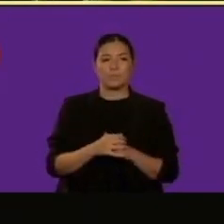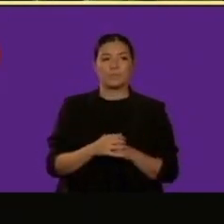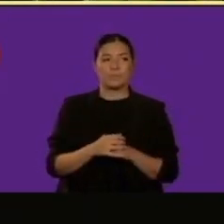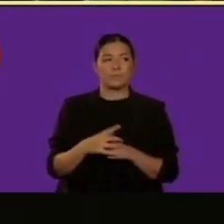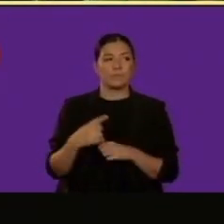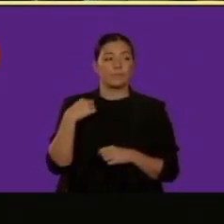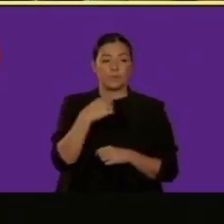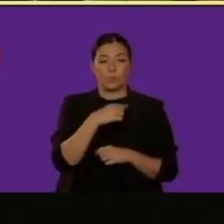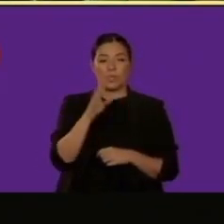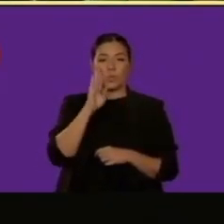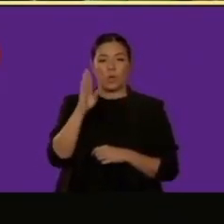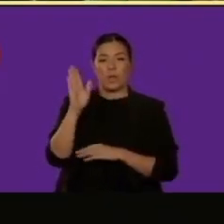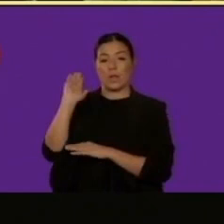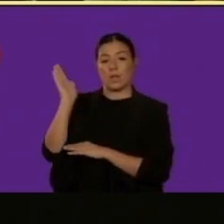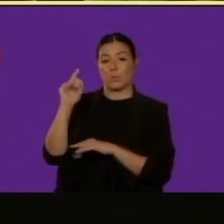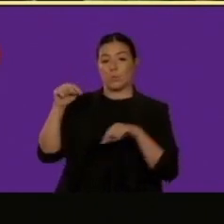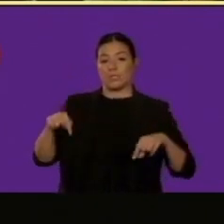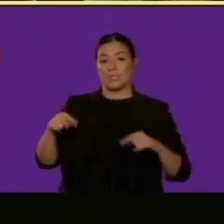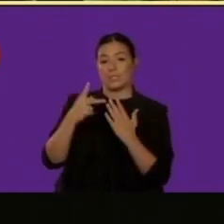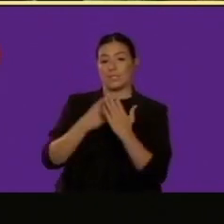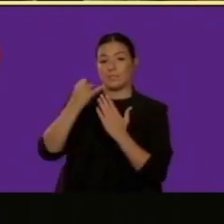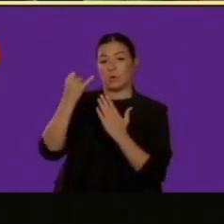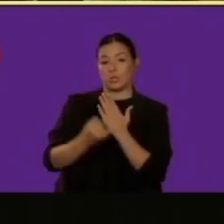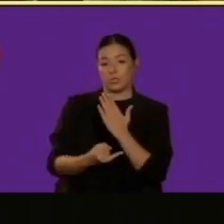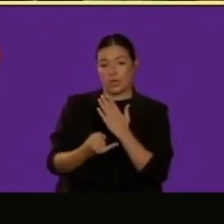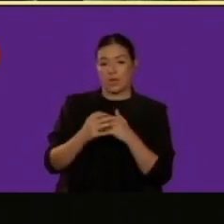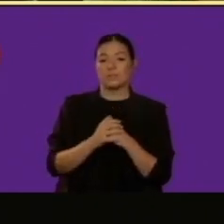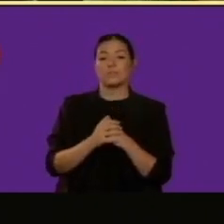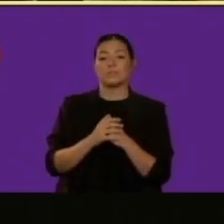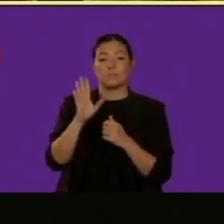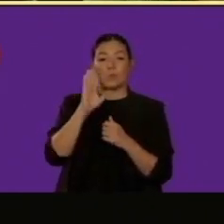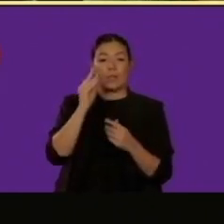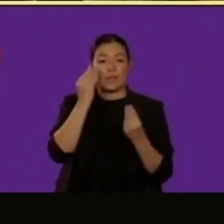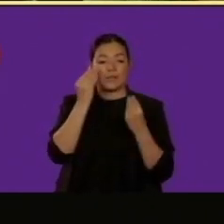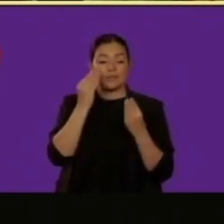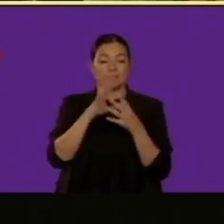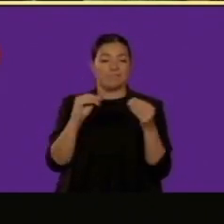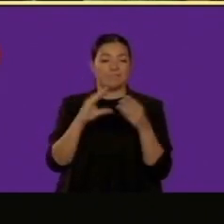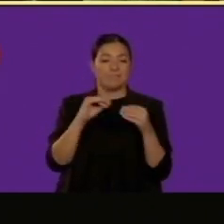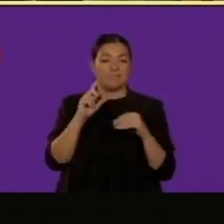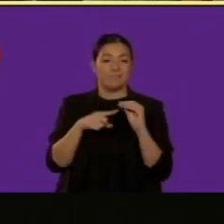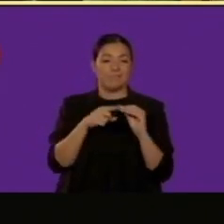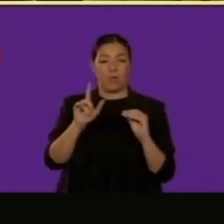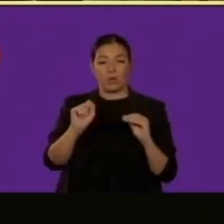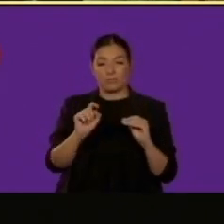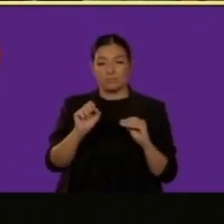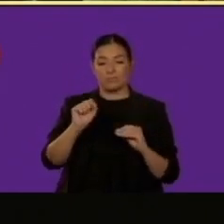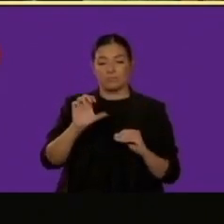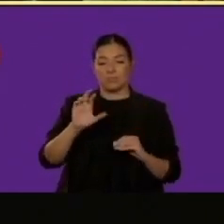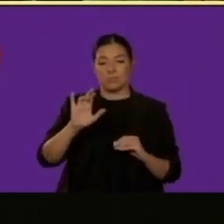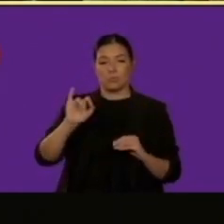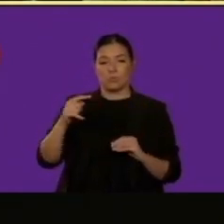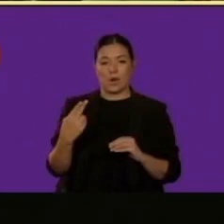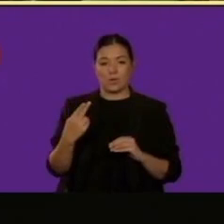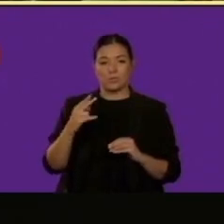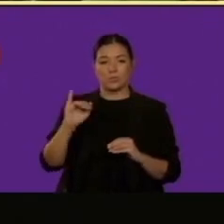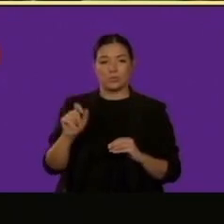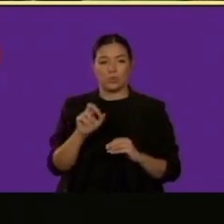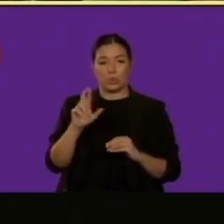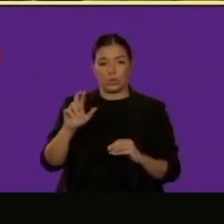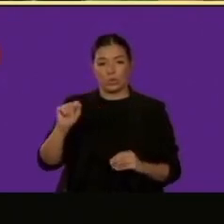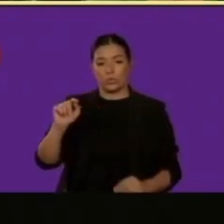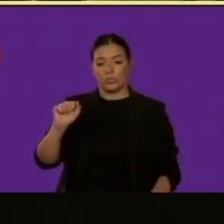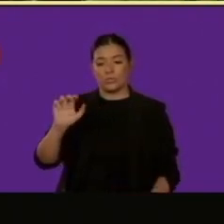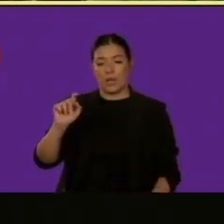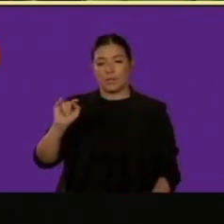to be used by children with visual disabilities and other disabilities, and it's going to be available